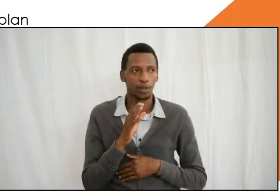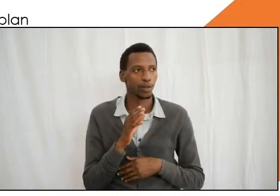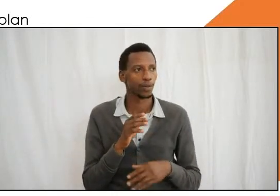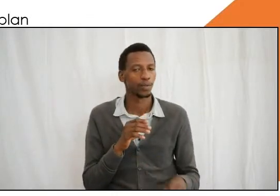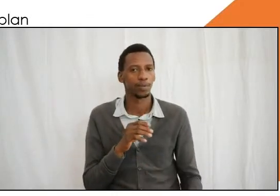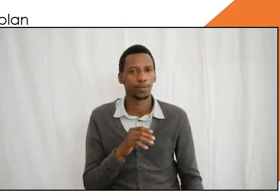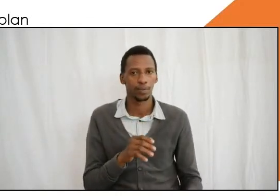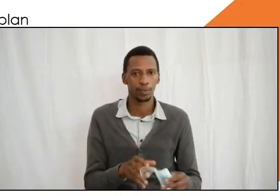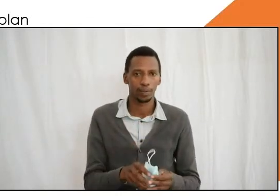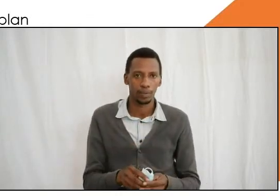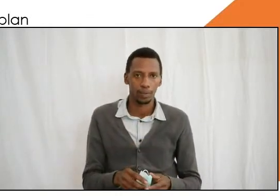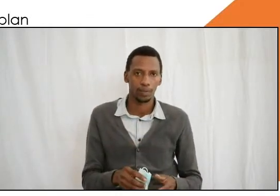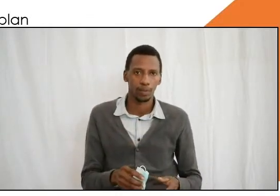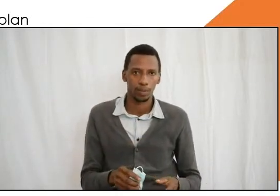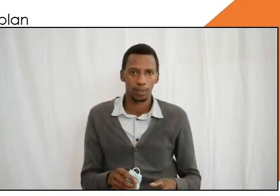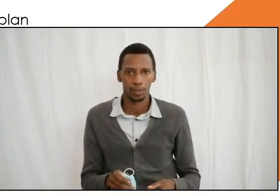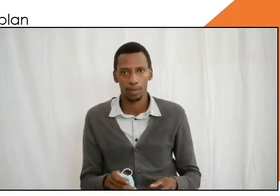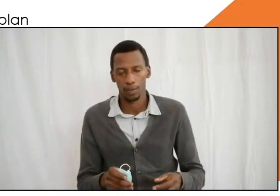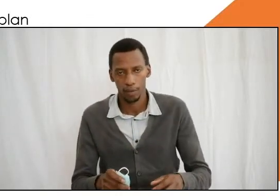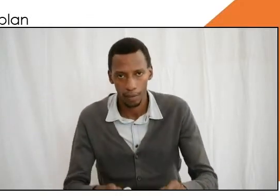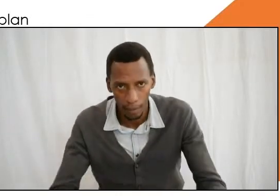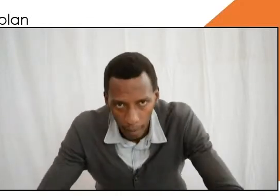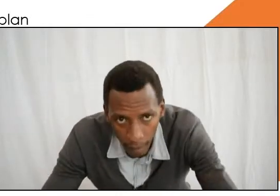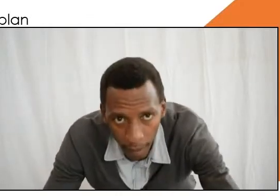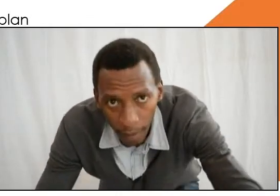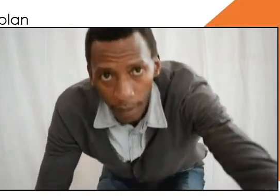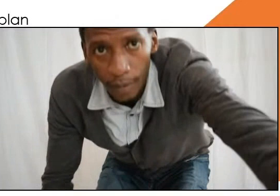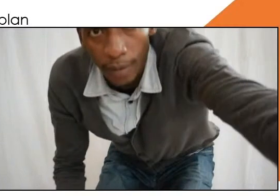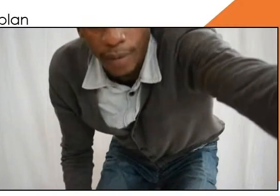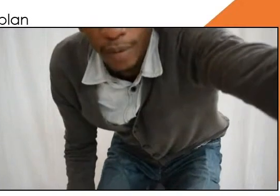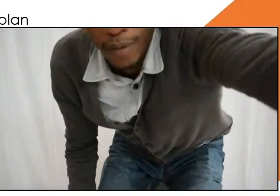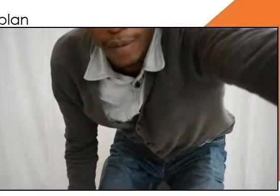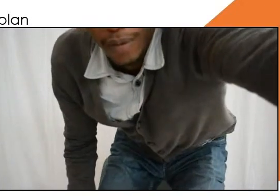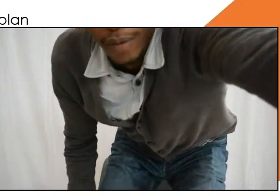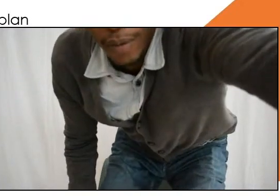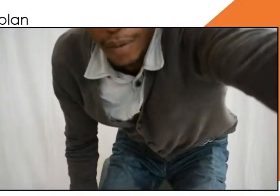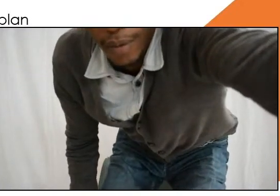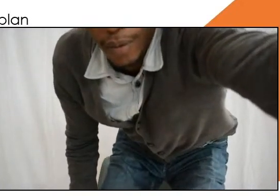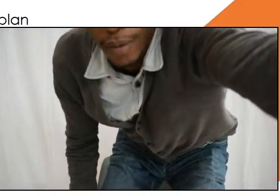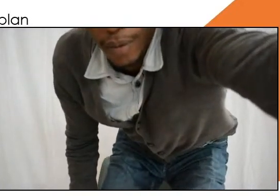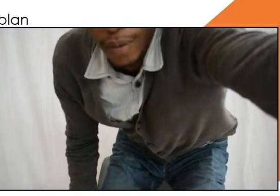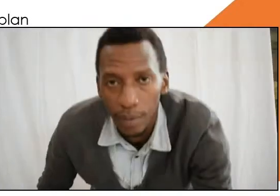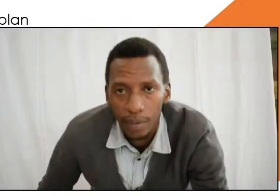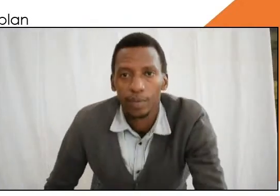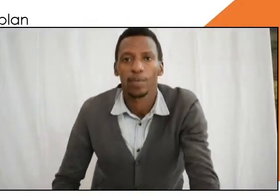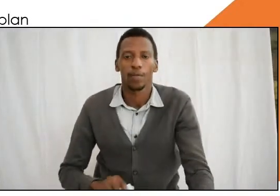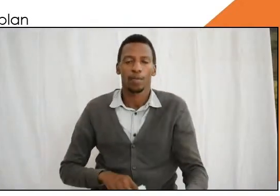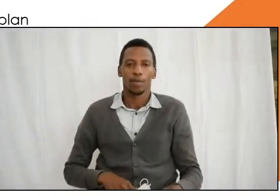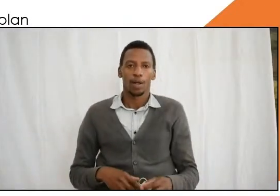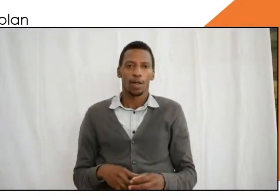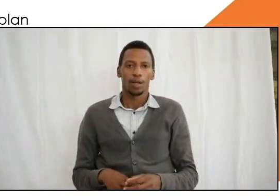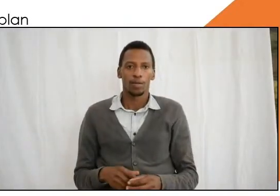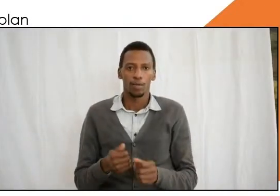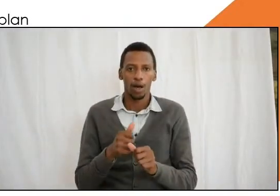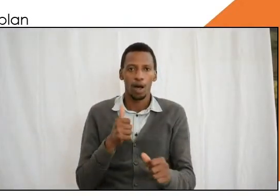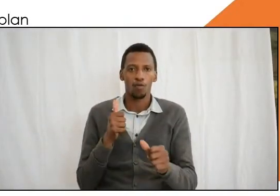the temptation for us to want to run ahead, because if we do it ourselves, we can do it